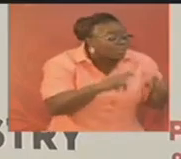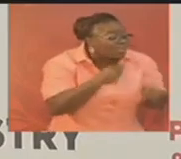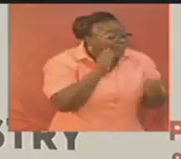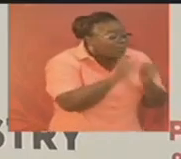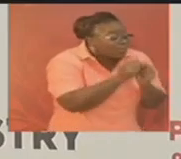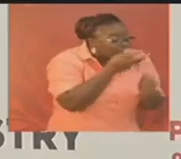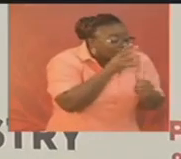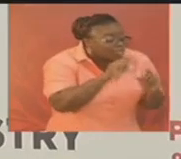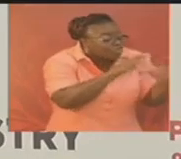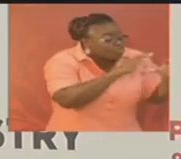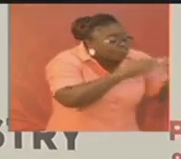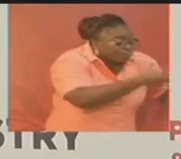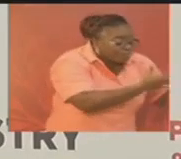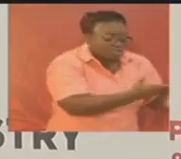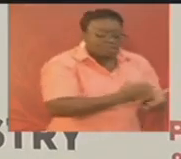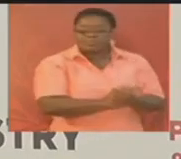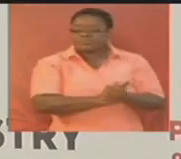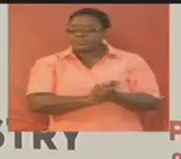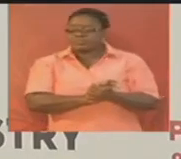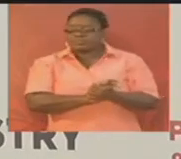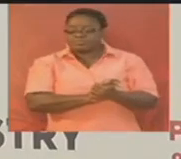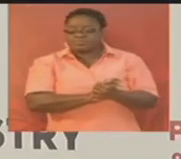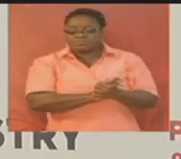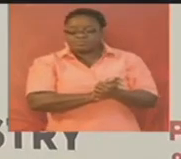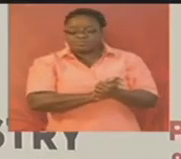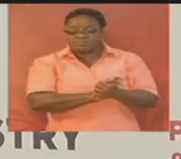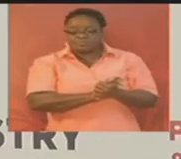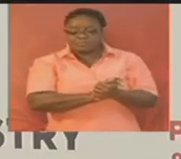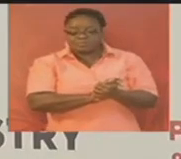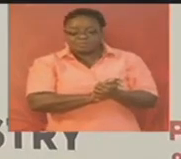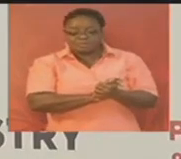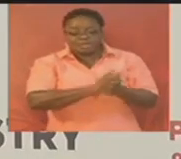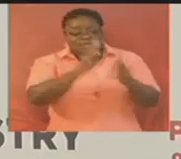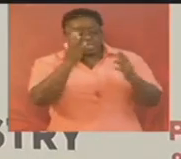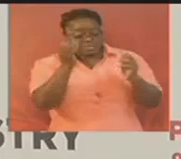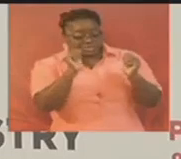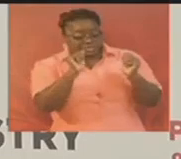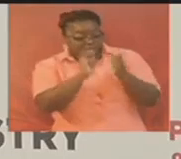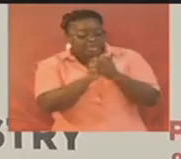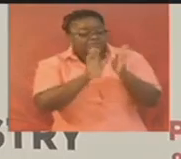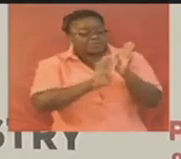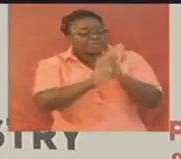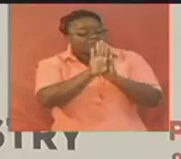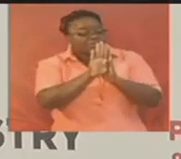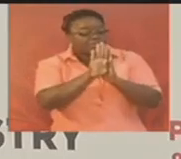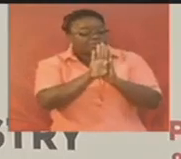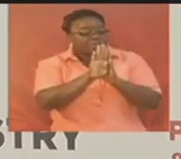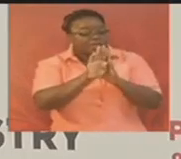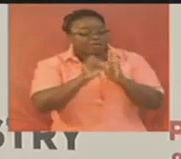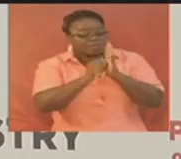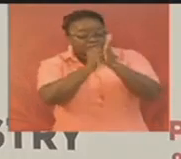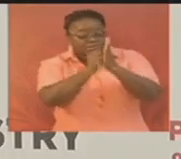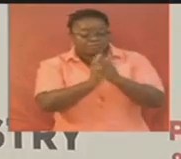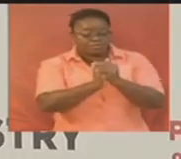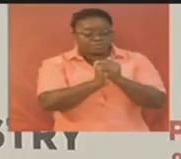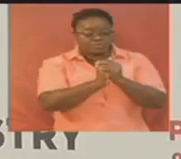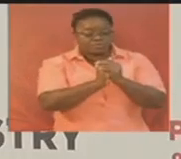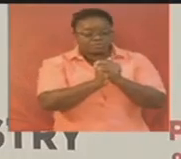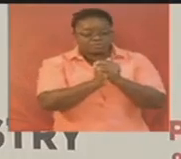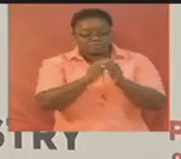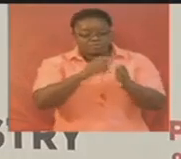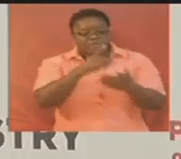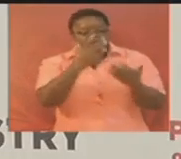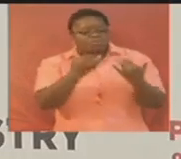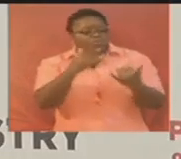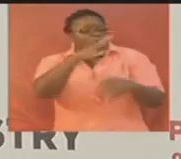to some extent by efficacy. It is between the vaccines and the development of symptoms. Now, there are reasons. When you